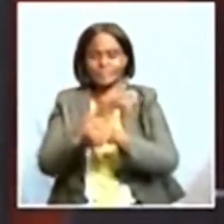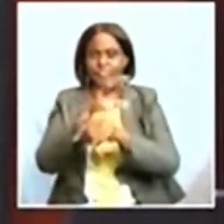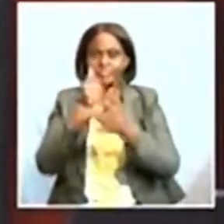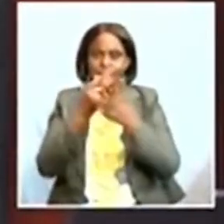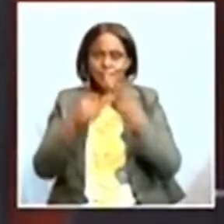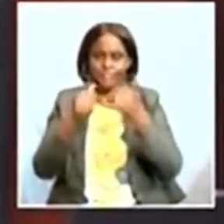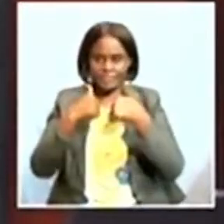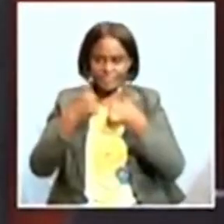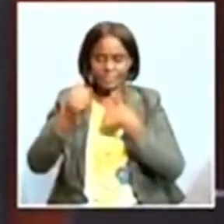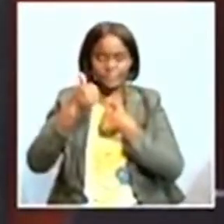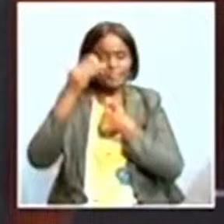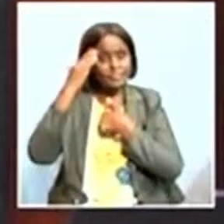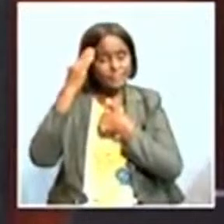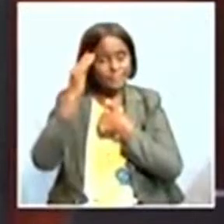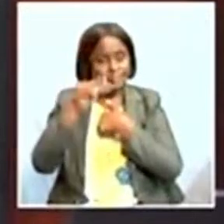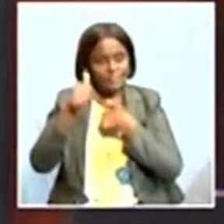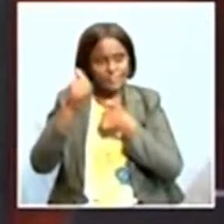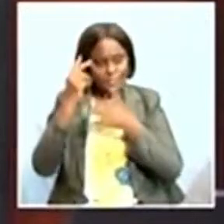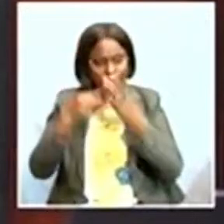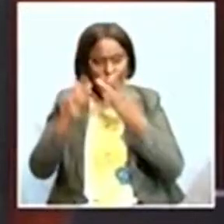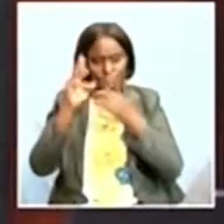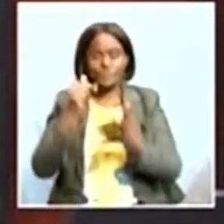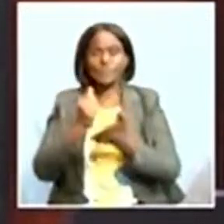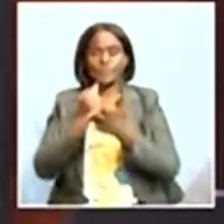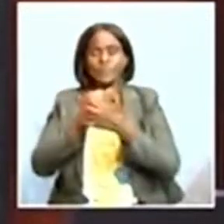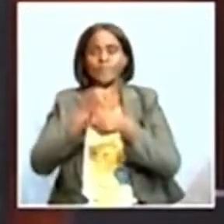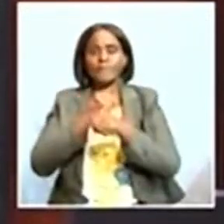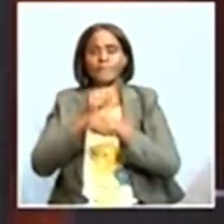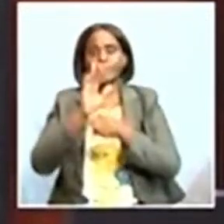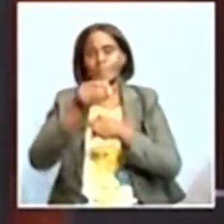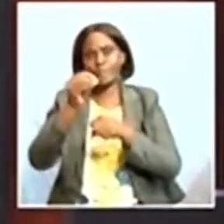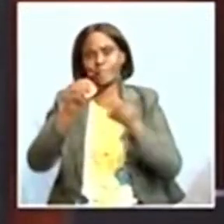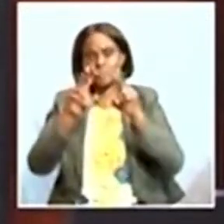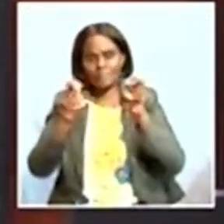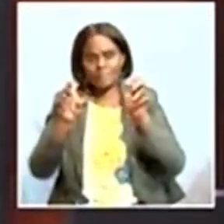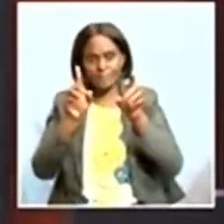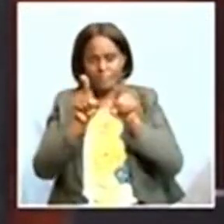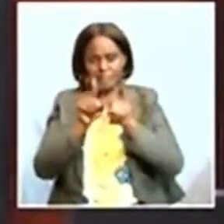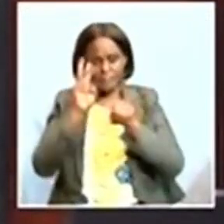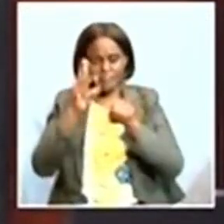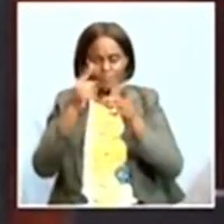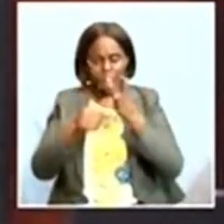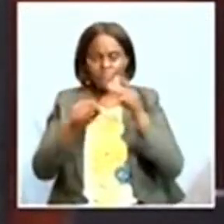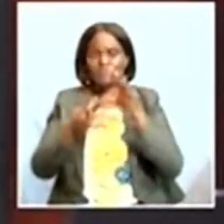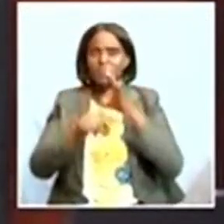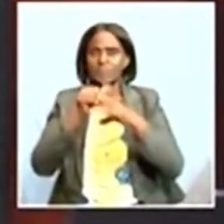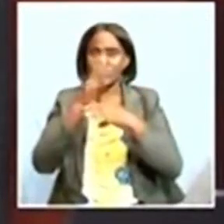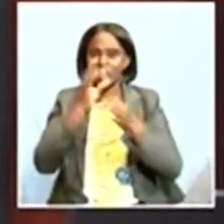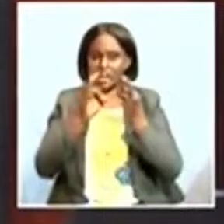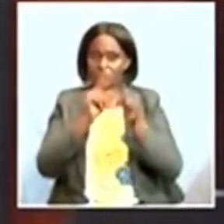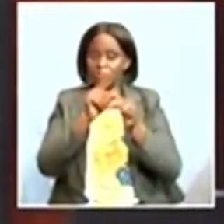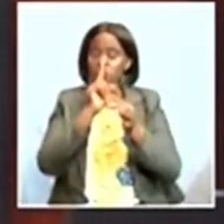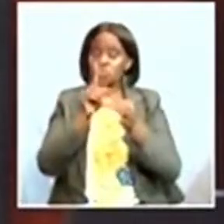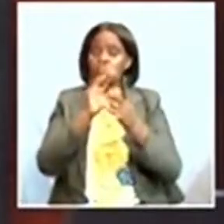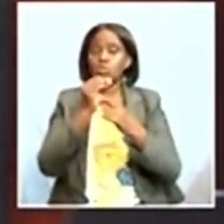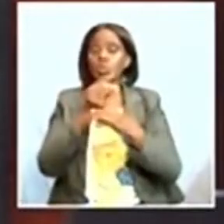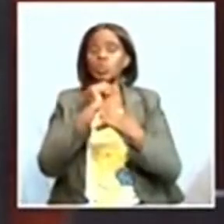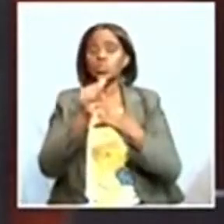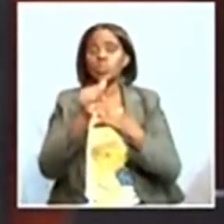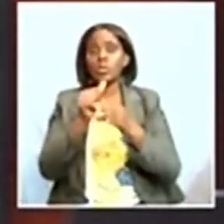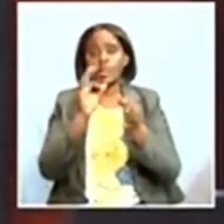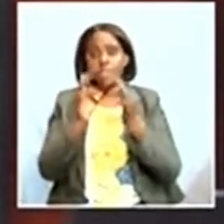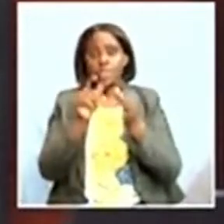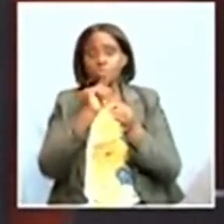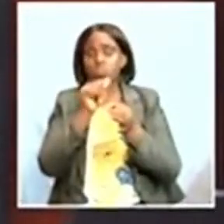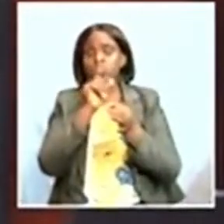be have taken note, and they'll make their own investigations and find out if this is true or not. If